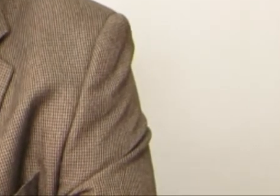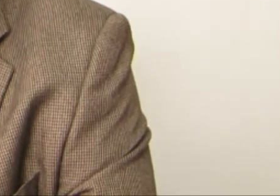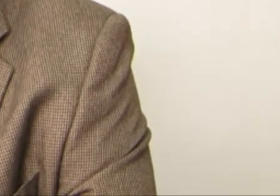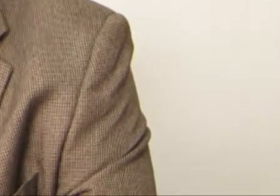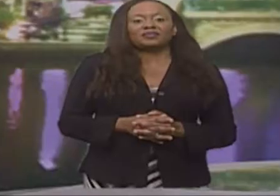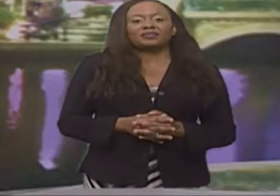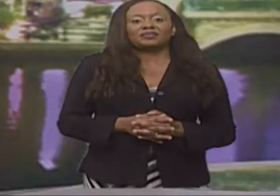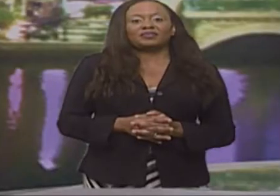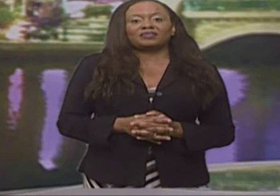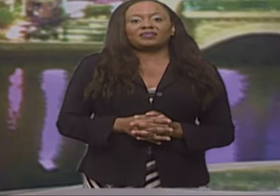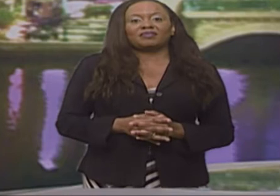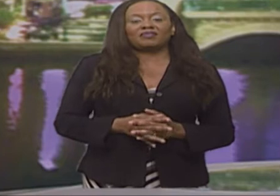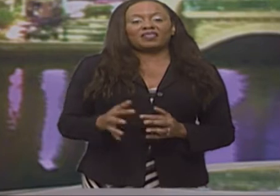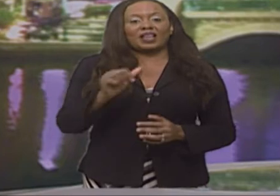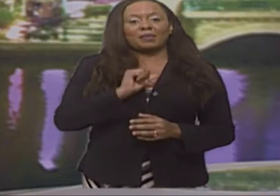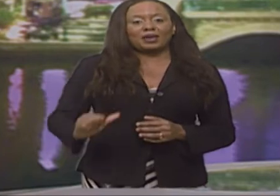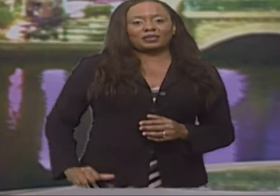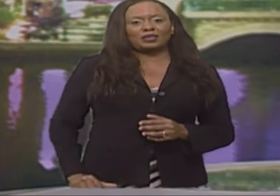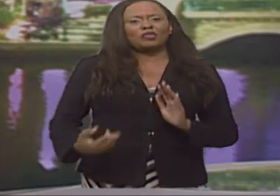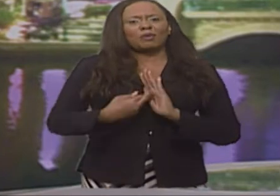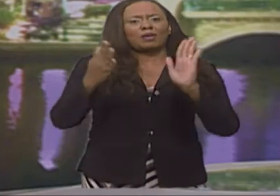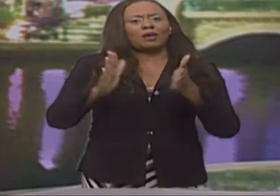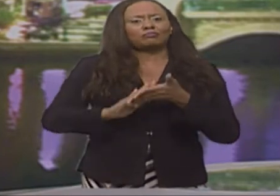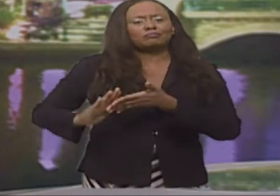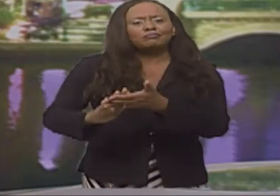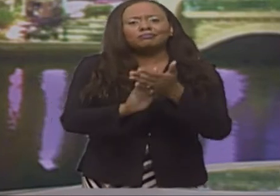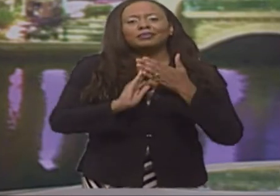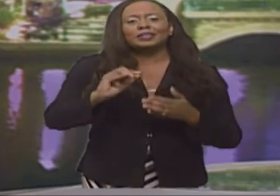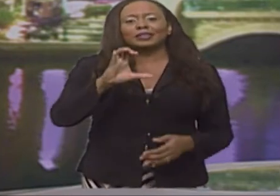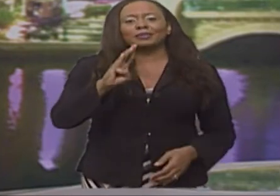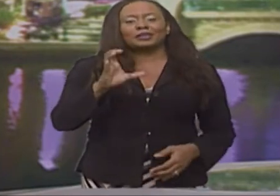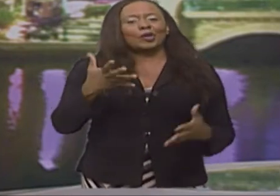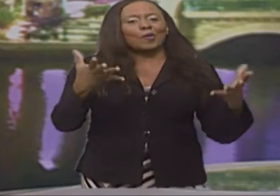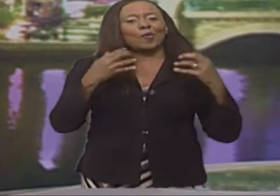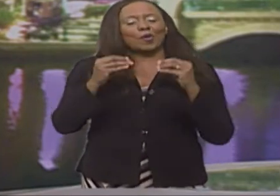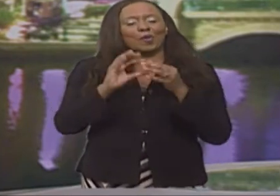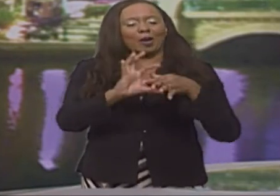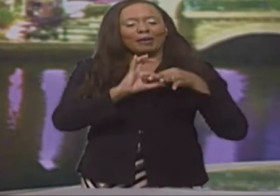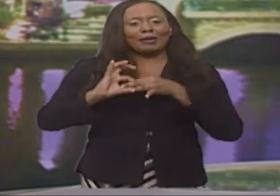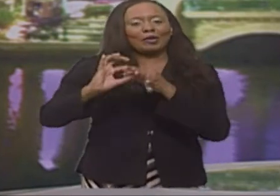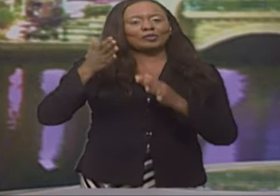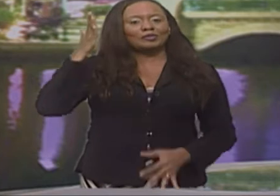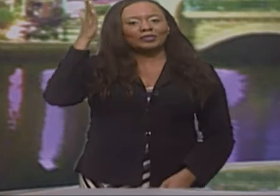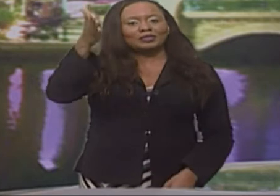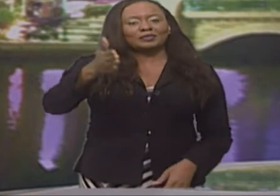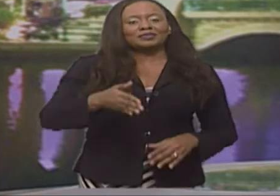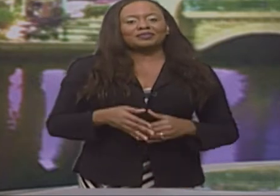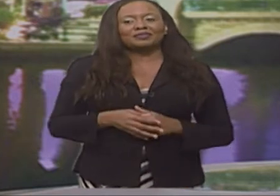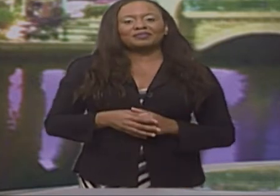documentaries. And Ambassador Xi Zhusheng praised the work of the CBC and looks forward to further collaboration.